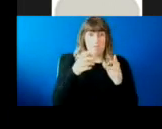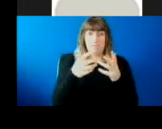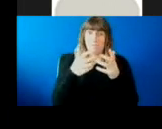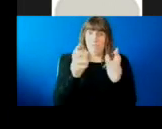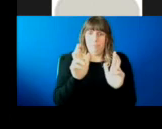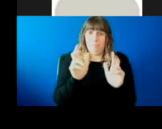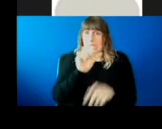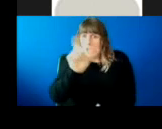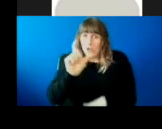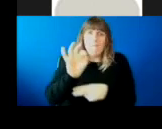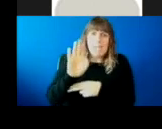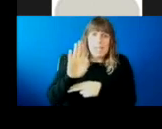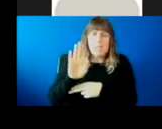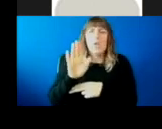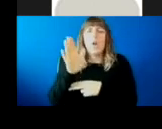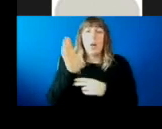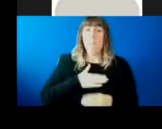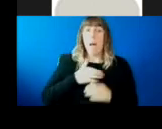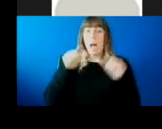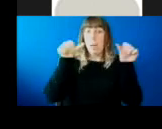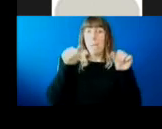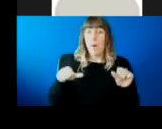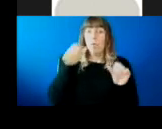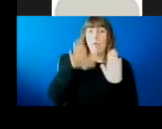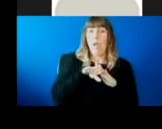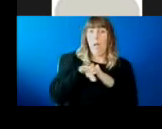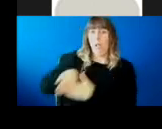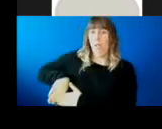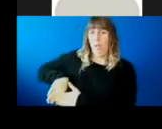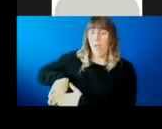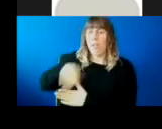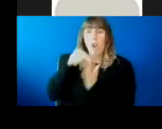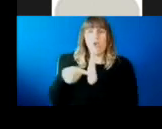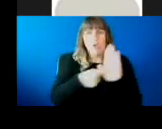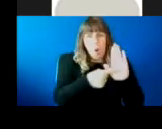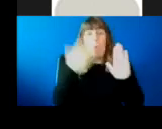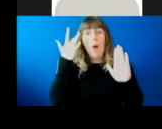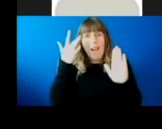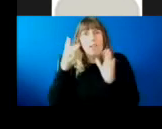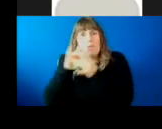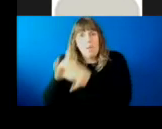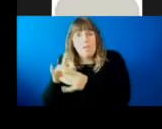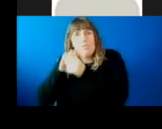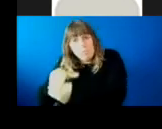posts. Bury. Like. Oh, bury. Okay. I see.